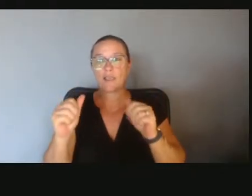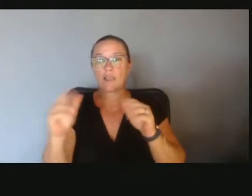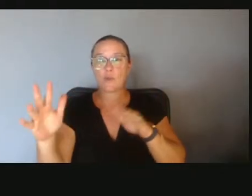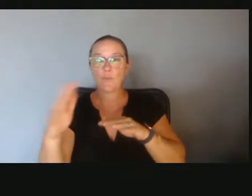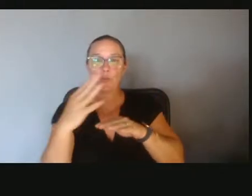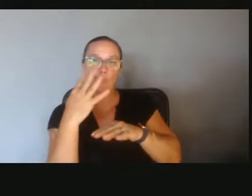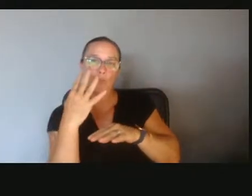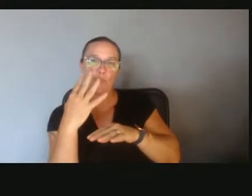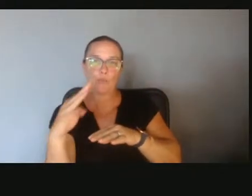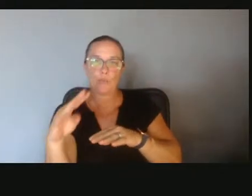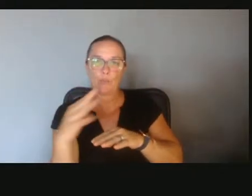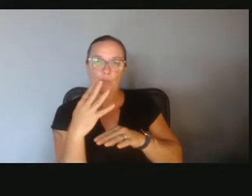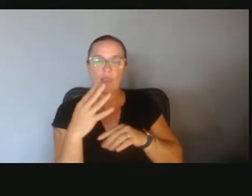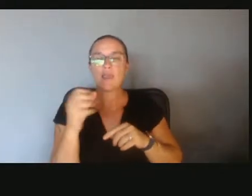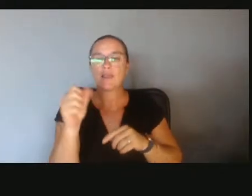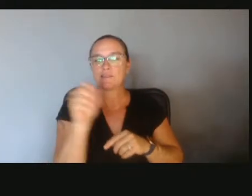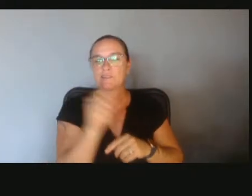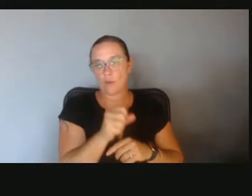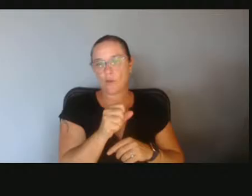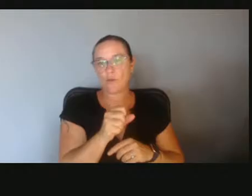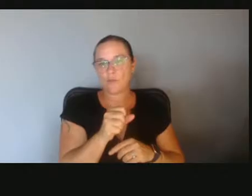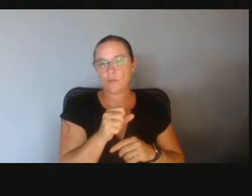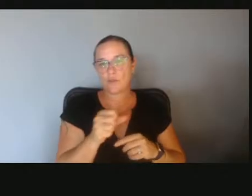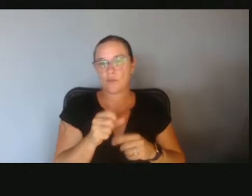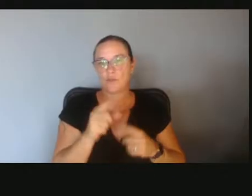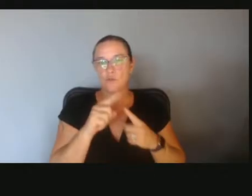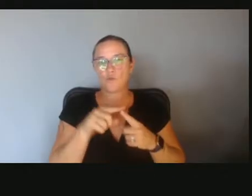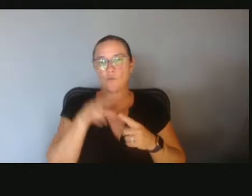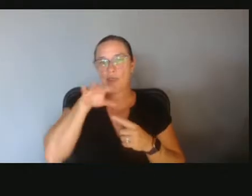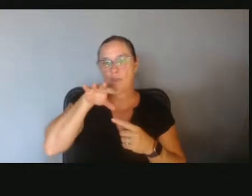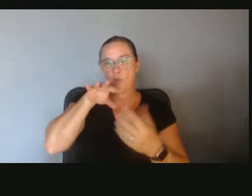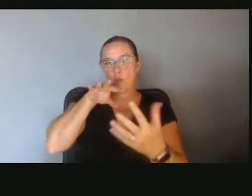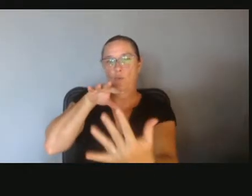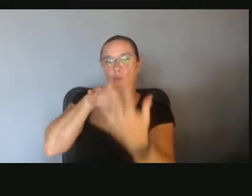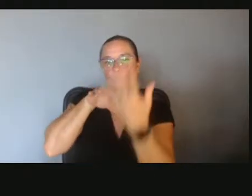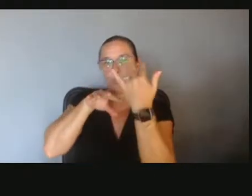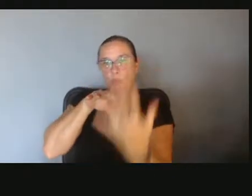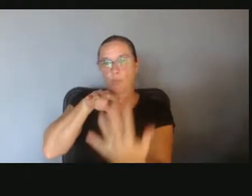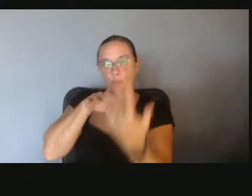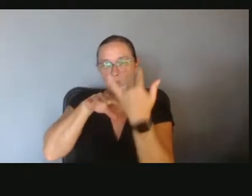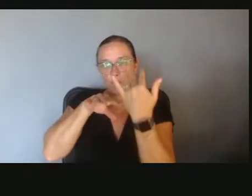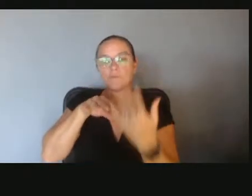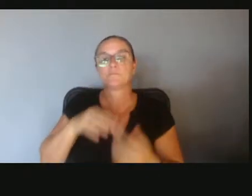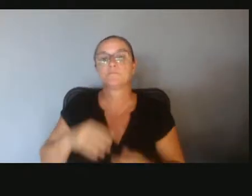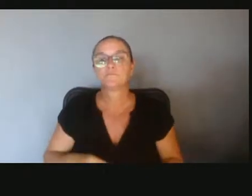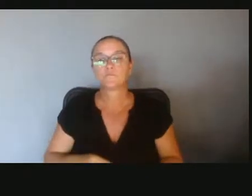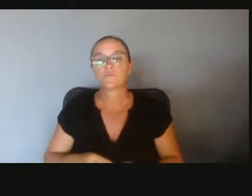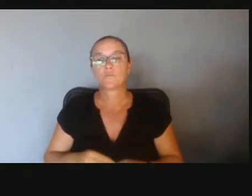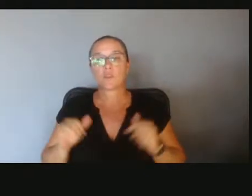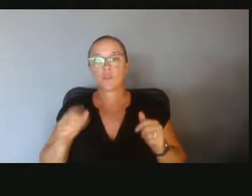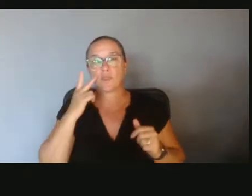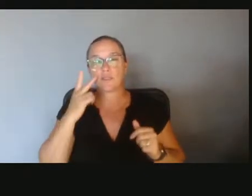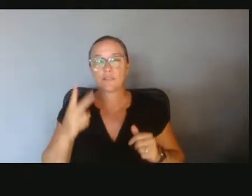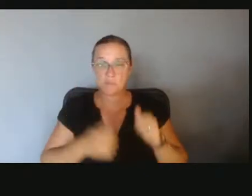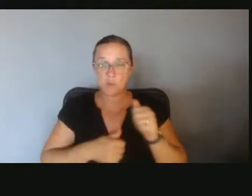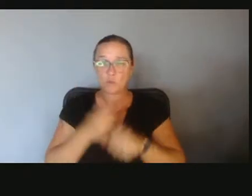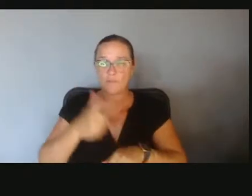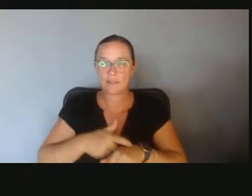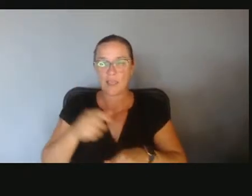towards this camera and potentially other areas of the national park. So play this once again. You can see it for the most part, it's going to the